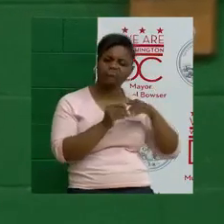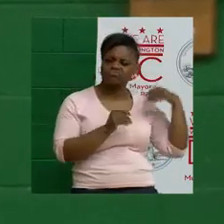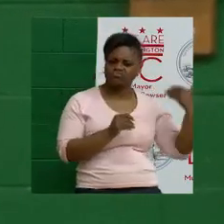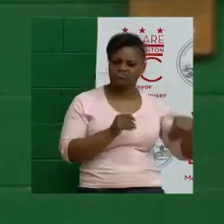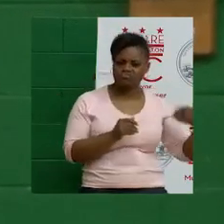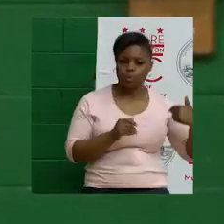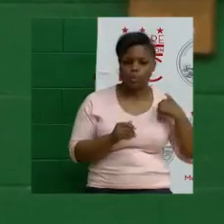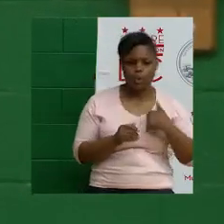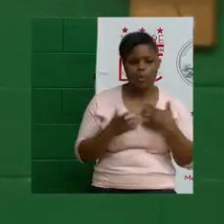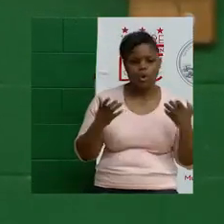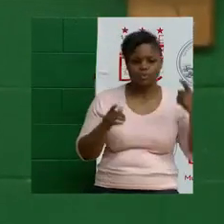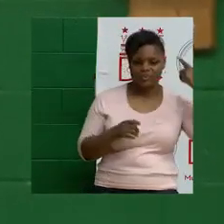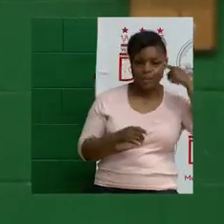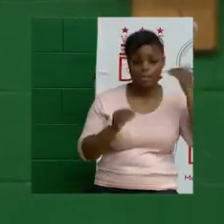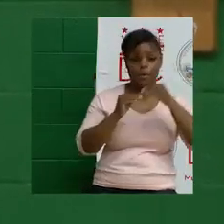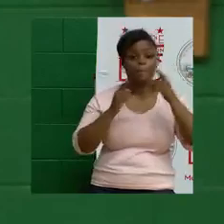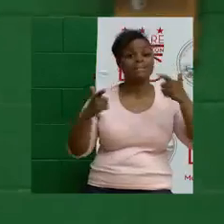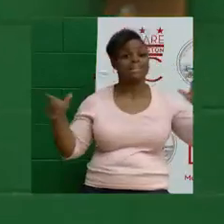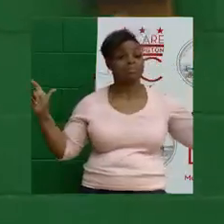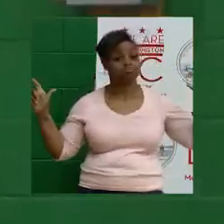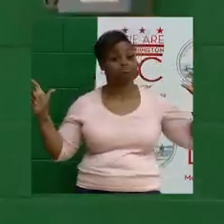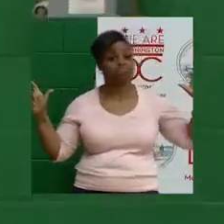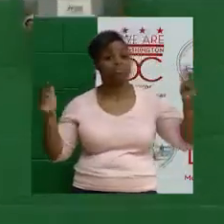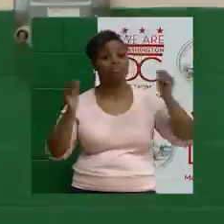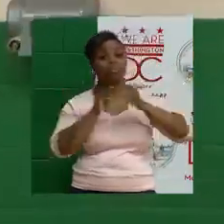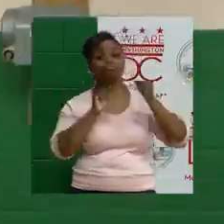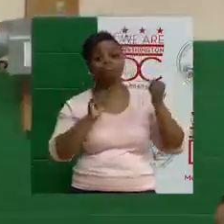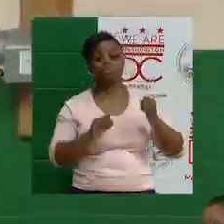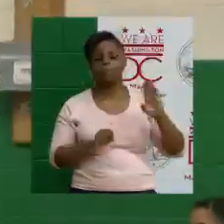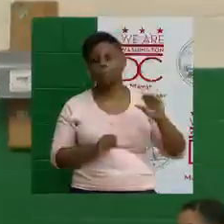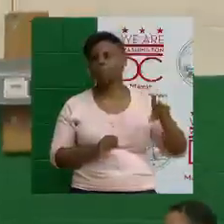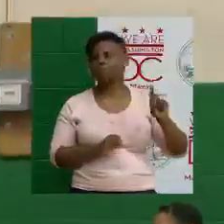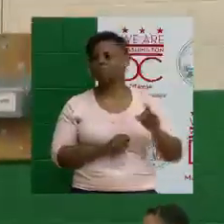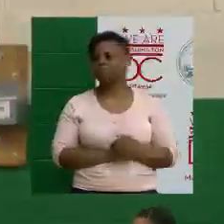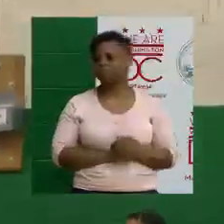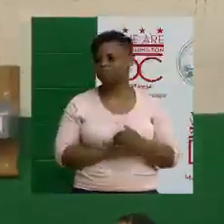next 4 years. Thank you. Thank you.